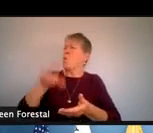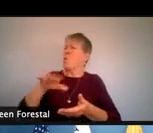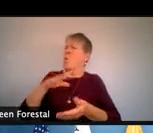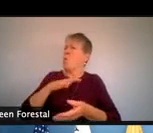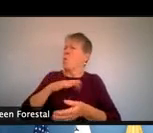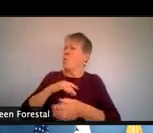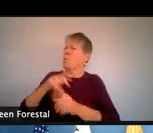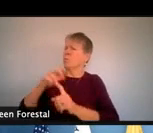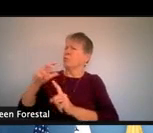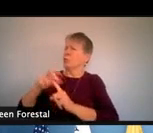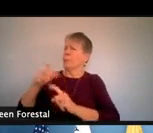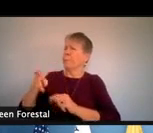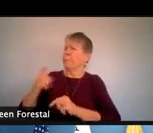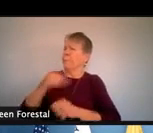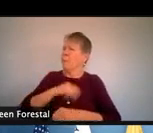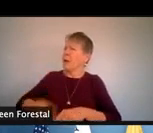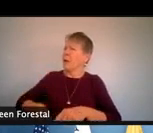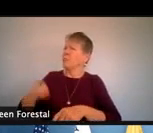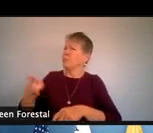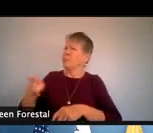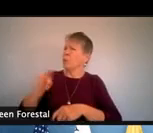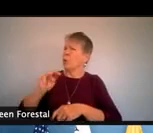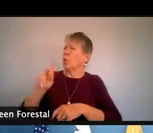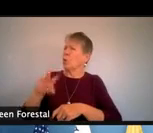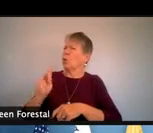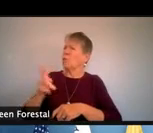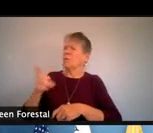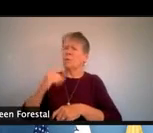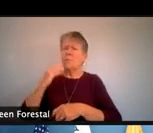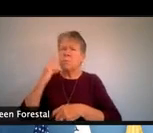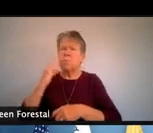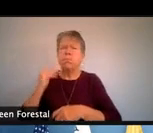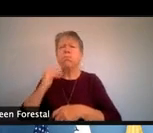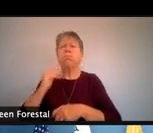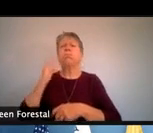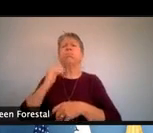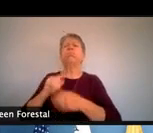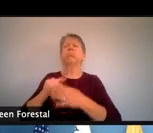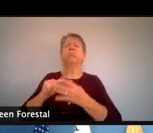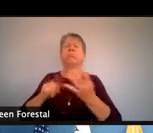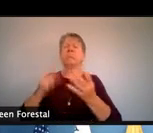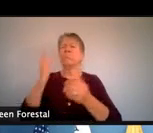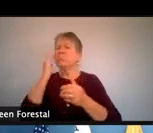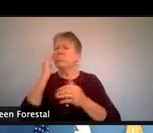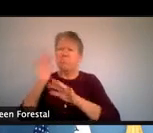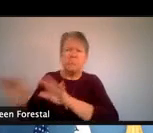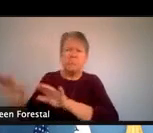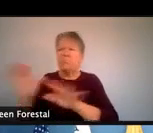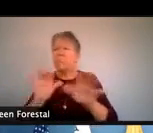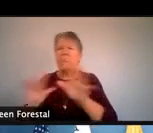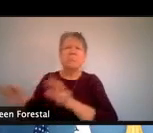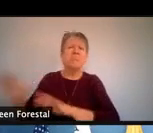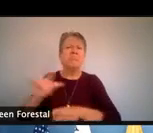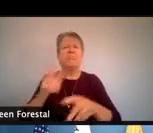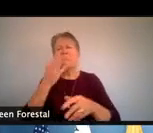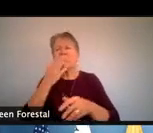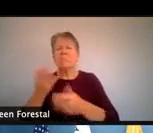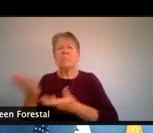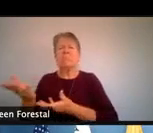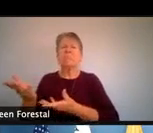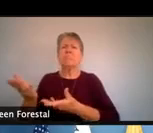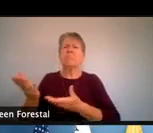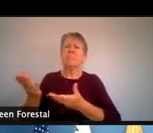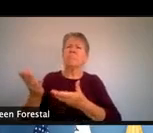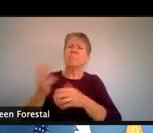have painful history with what happens when this thing flares up. And no community has seen that pain more so